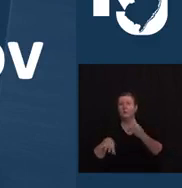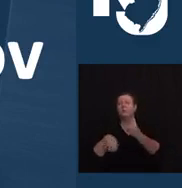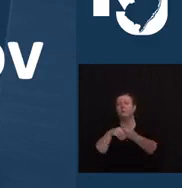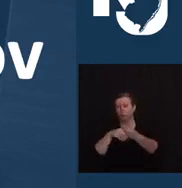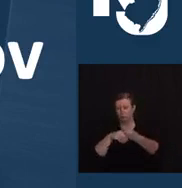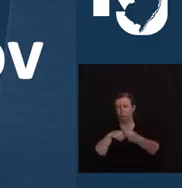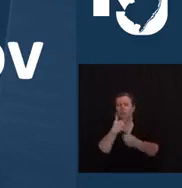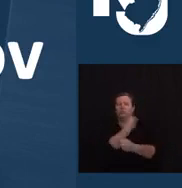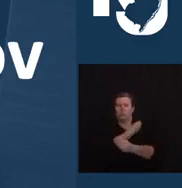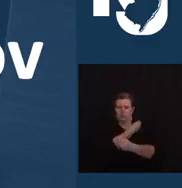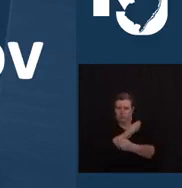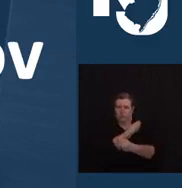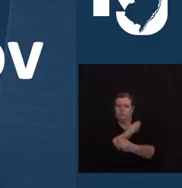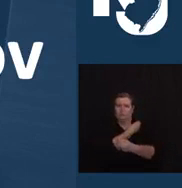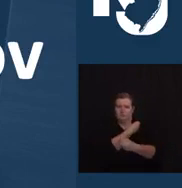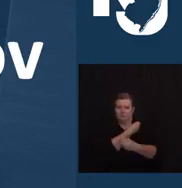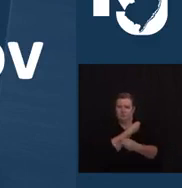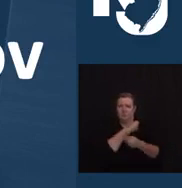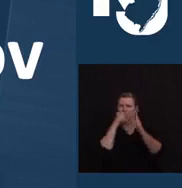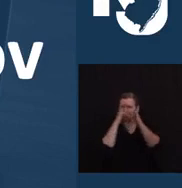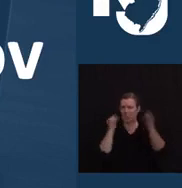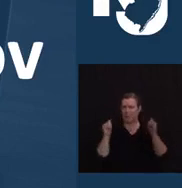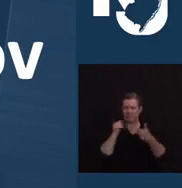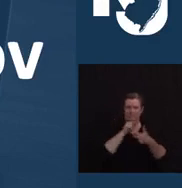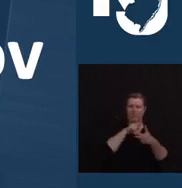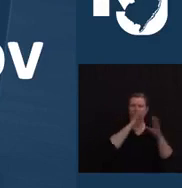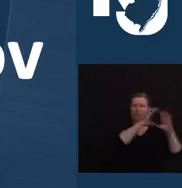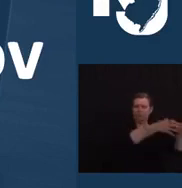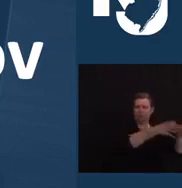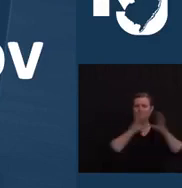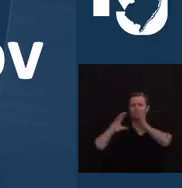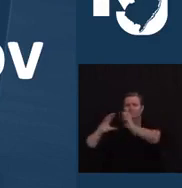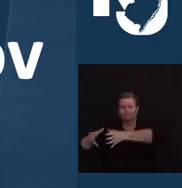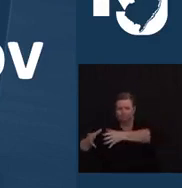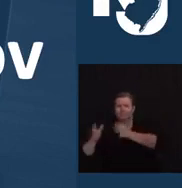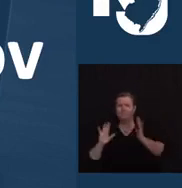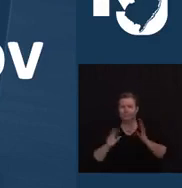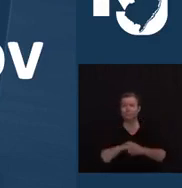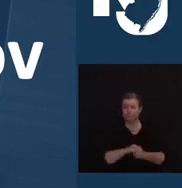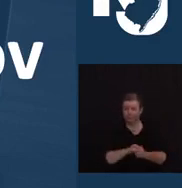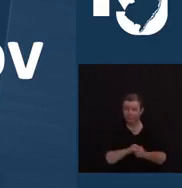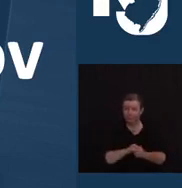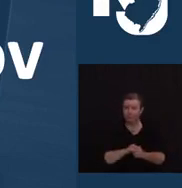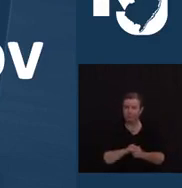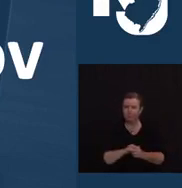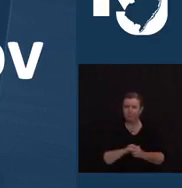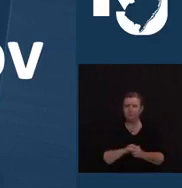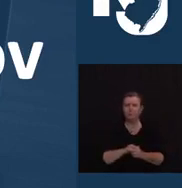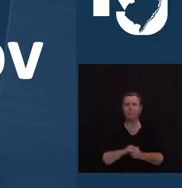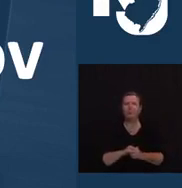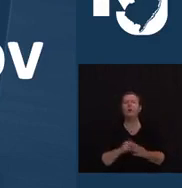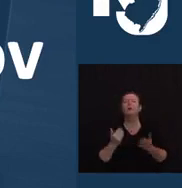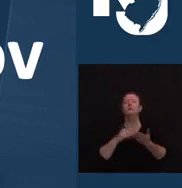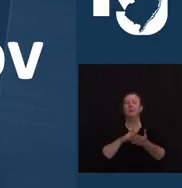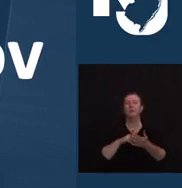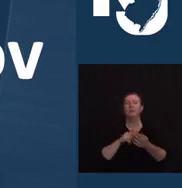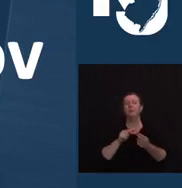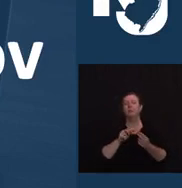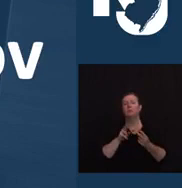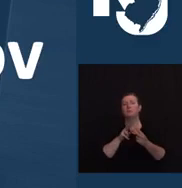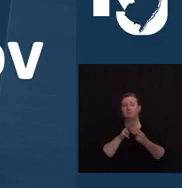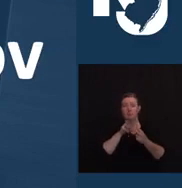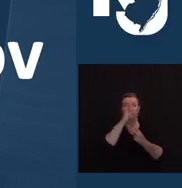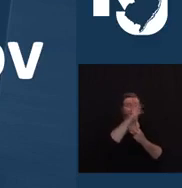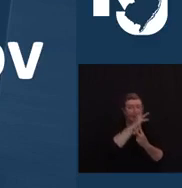we anticipate arriving within a reasonable time frame of when they hit that either 6 or 8 month window from when they completed